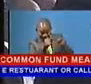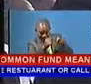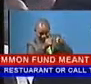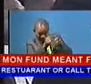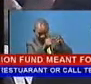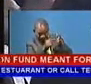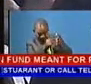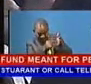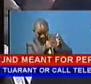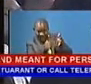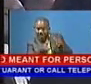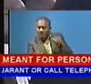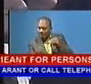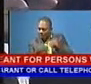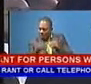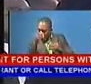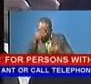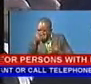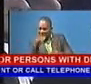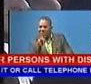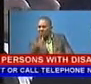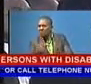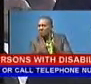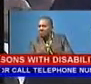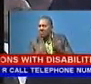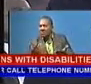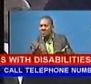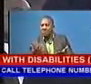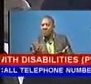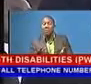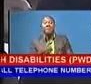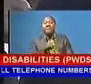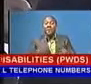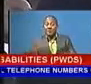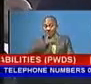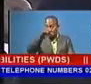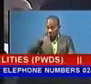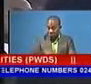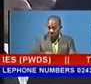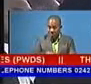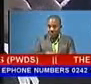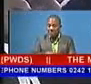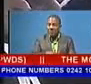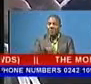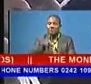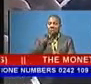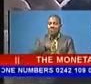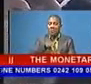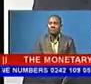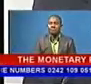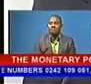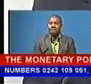category. It's additional information that was not requested for, but that has been included in the FT.